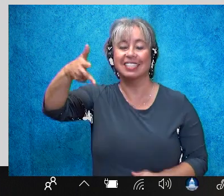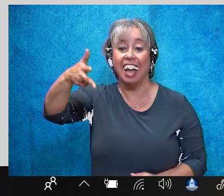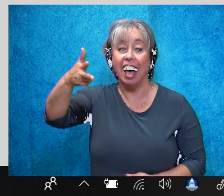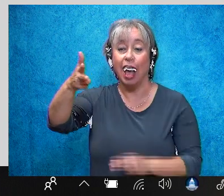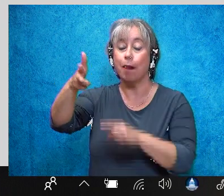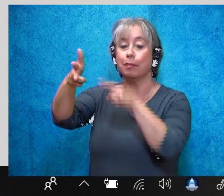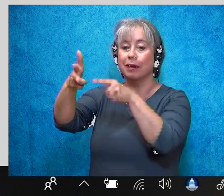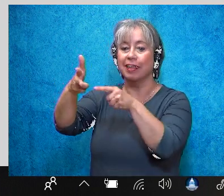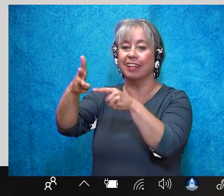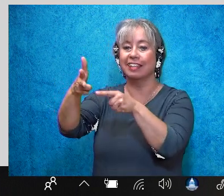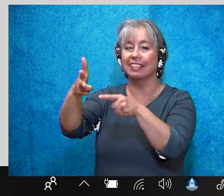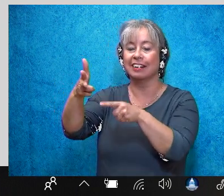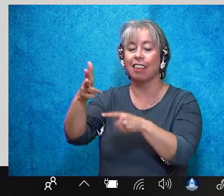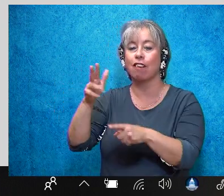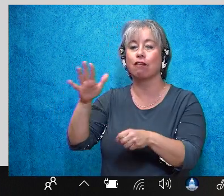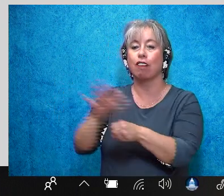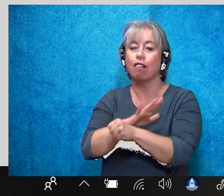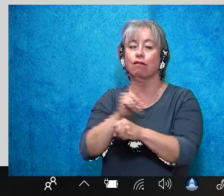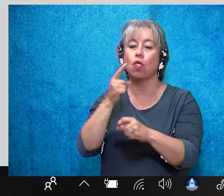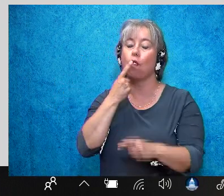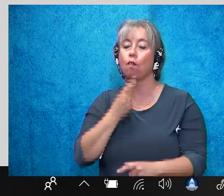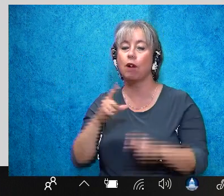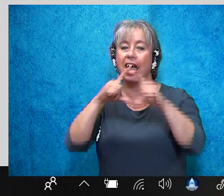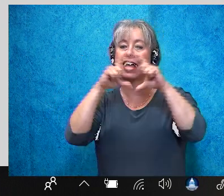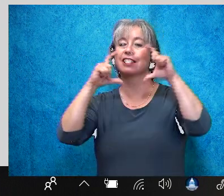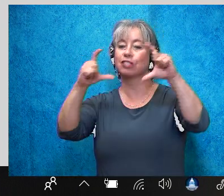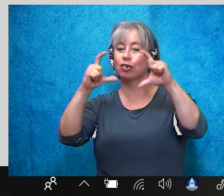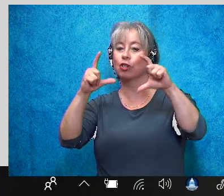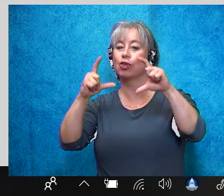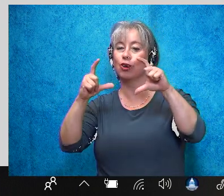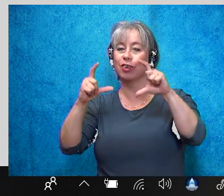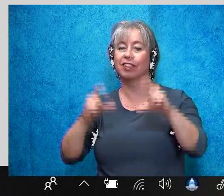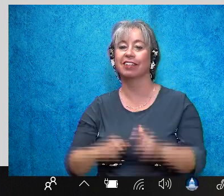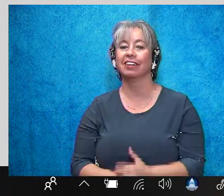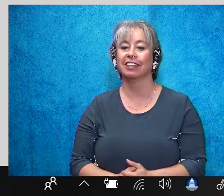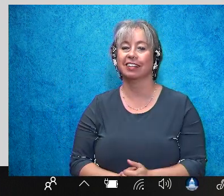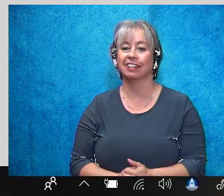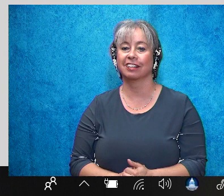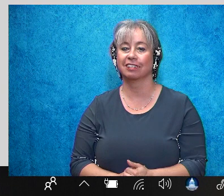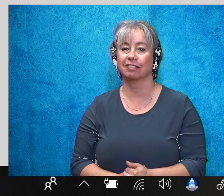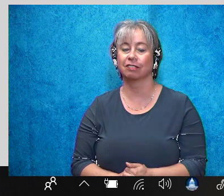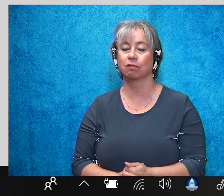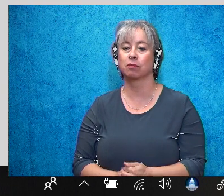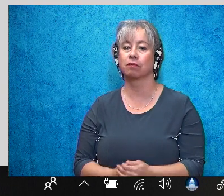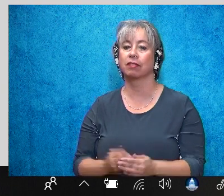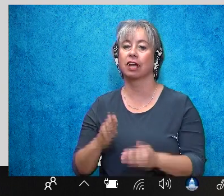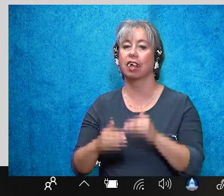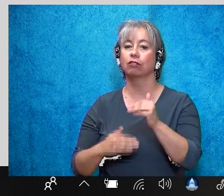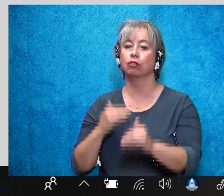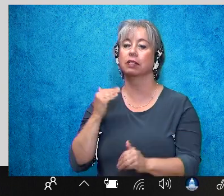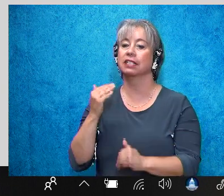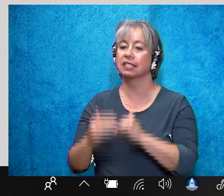a full red circle that showed that it's potential energy. In case you missed it, I'll do it step by step.